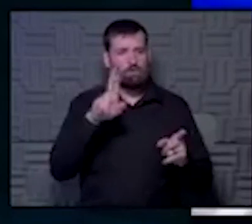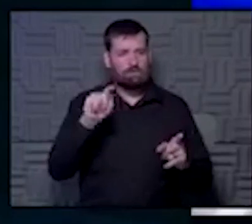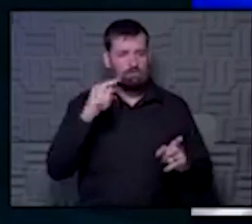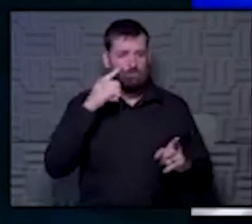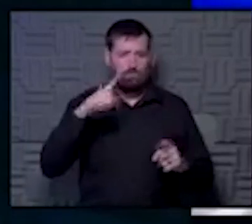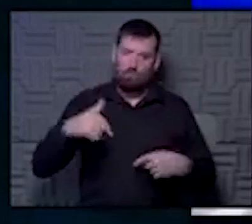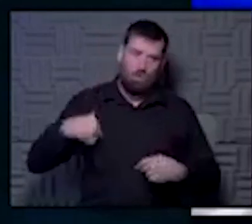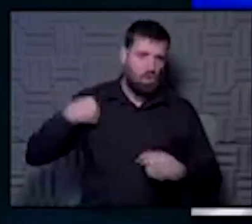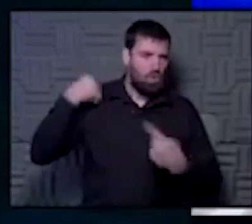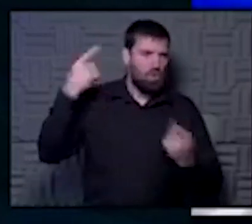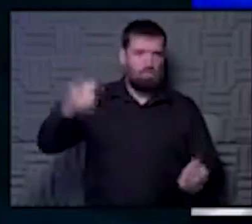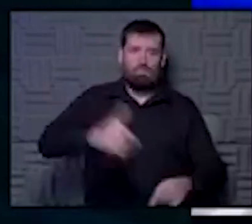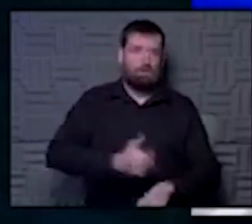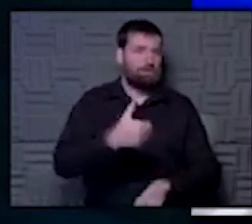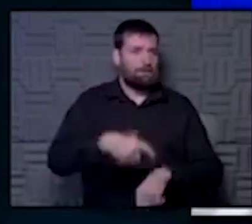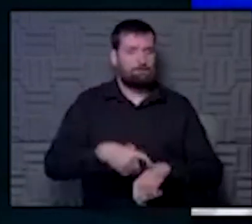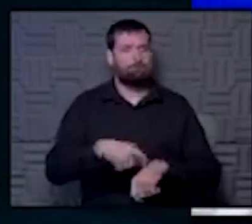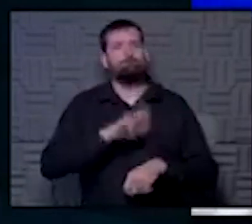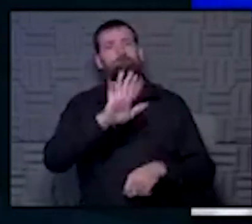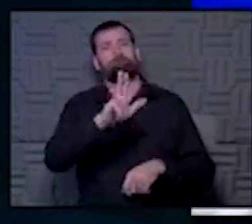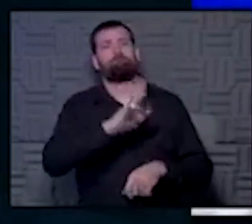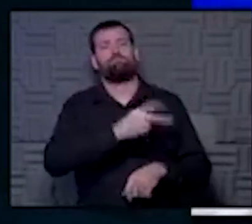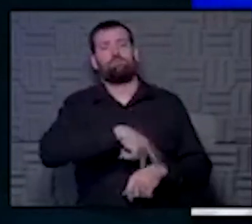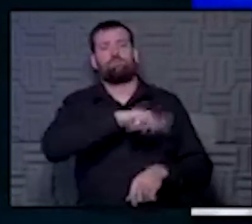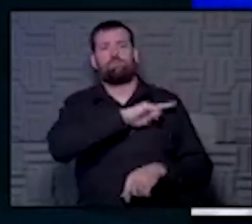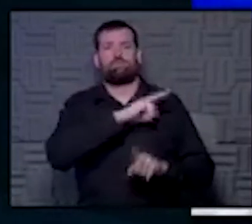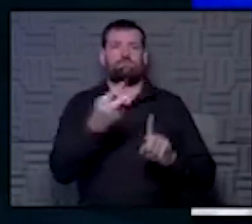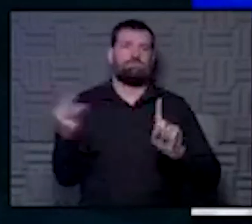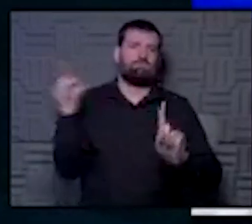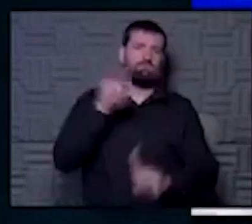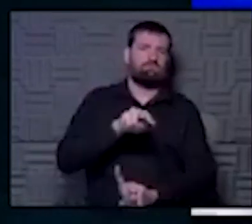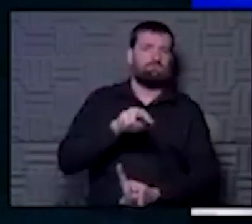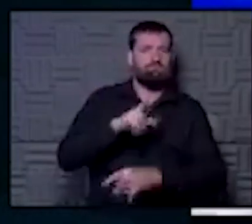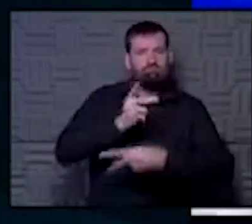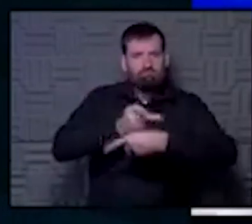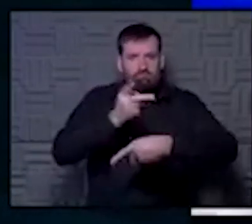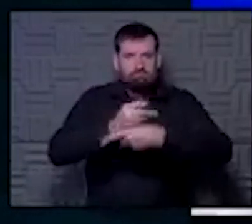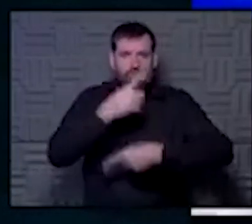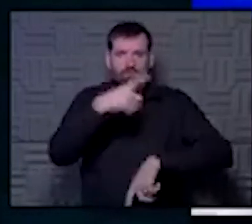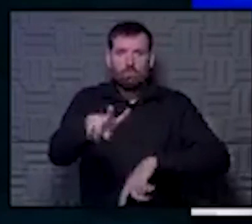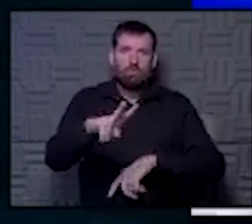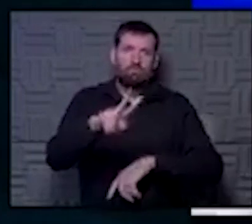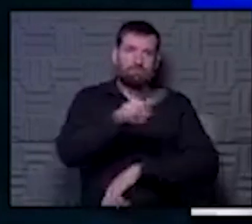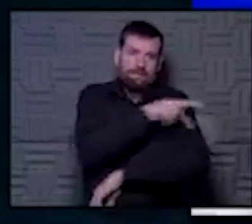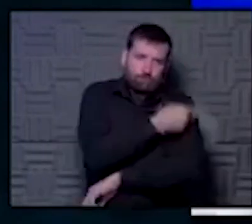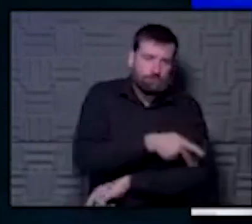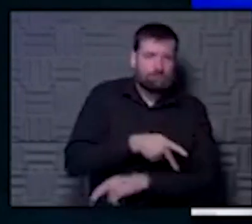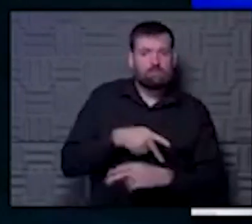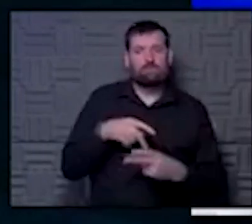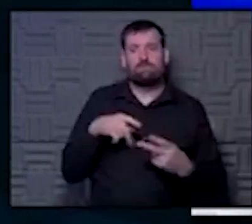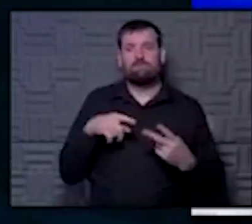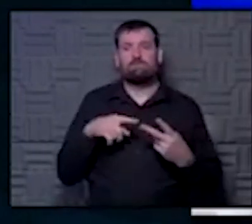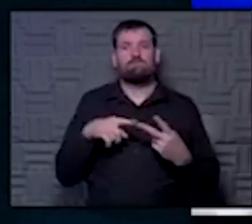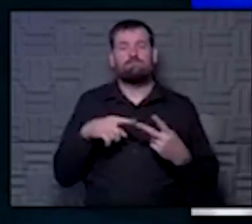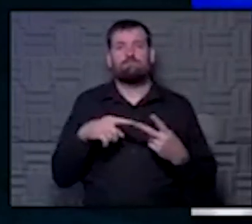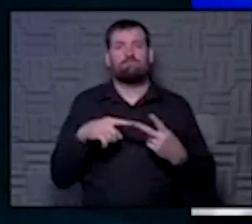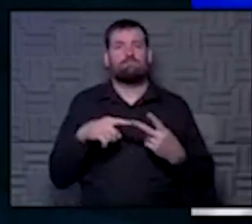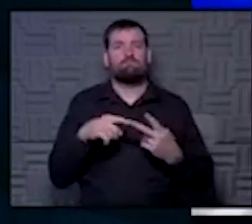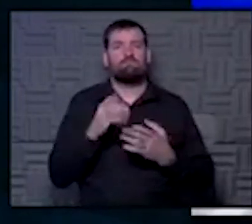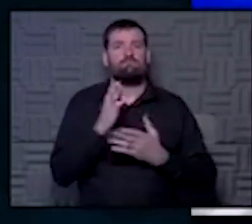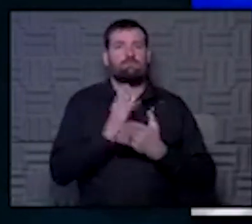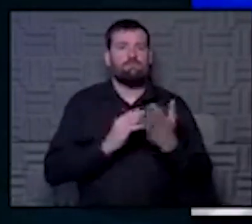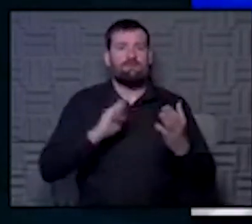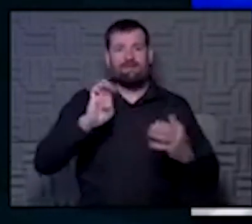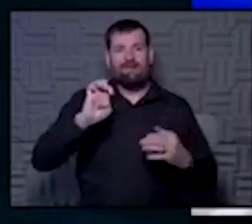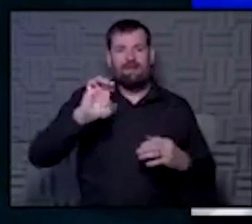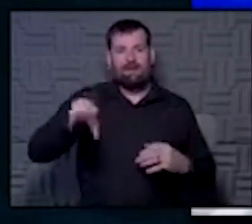long time. Talk to us about your personal perspective in caring for these patients, and talk to us a little bit about some of the ECMO